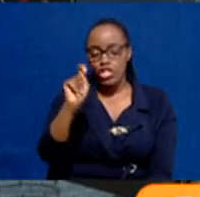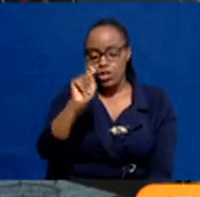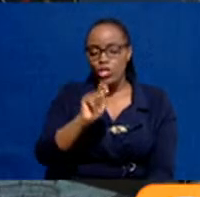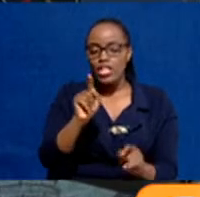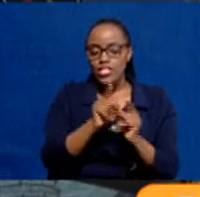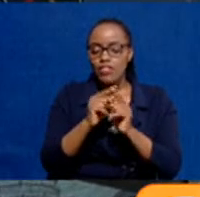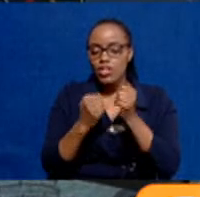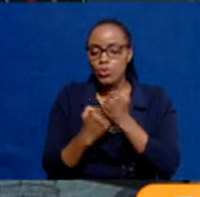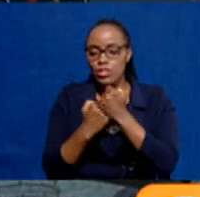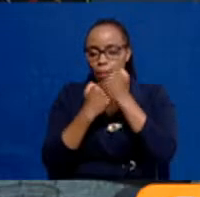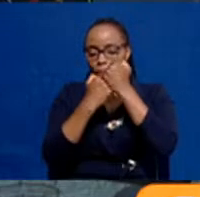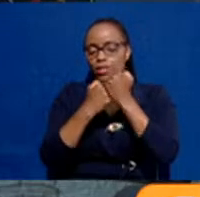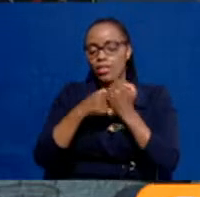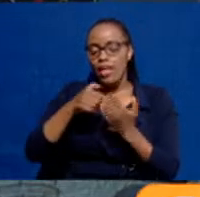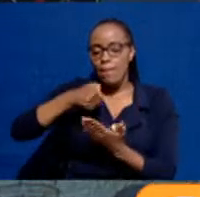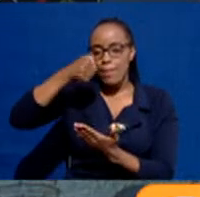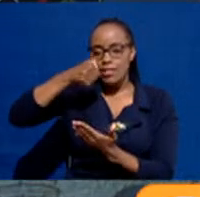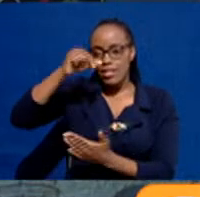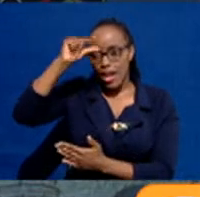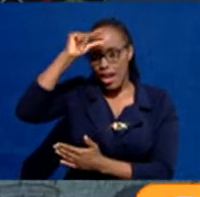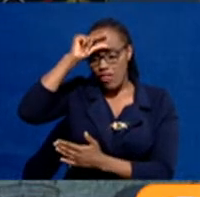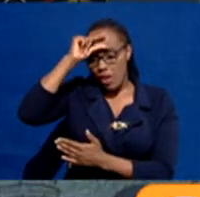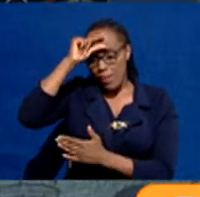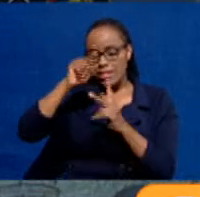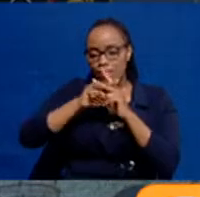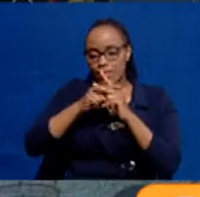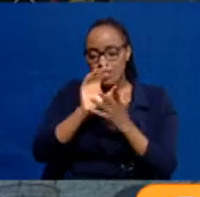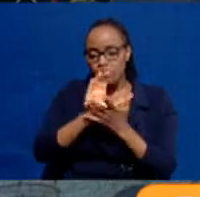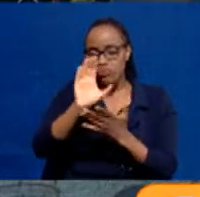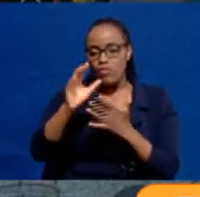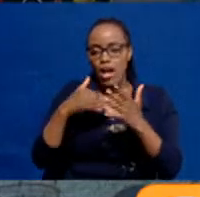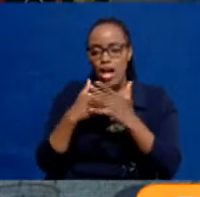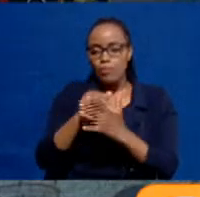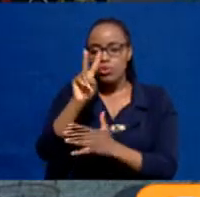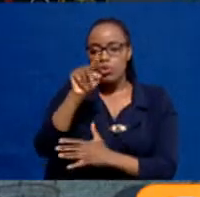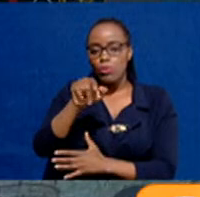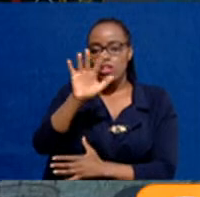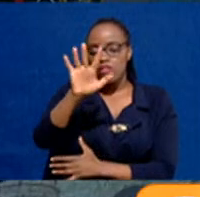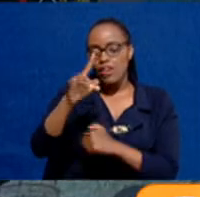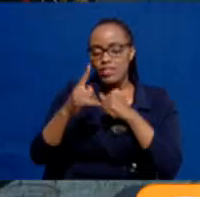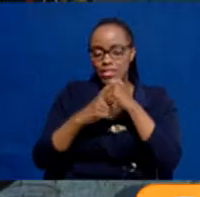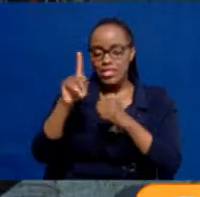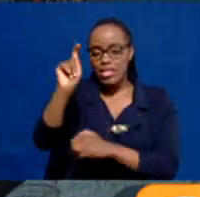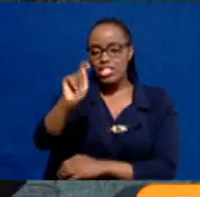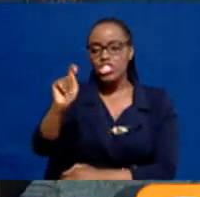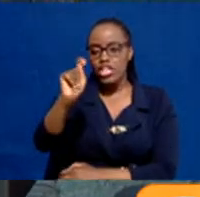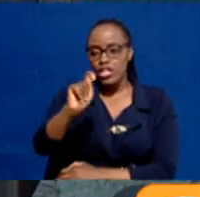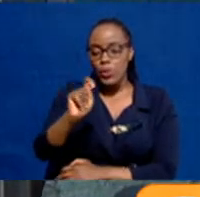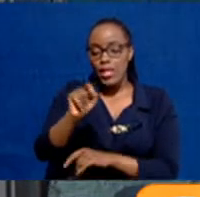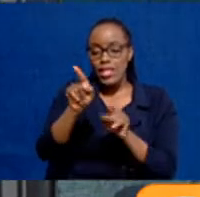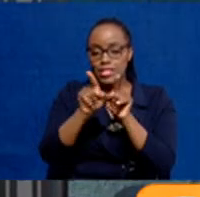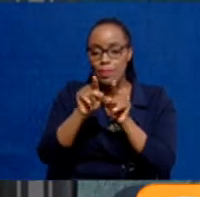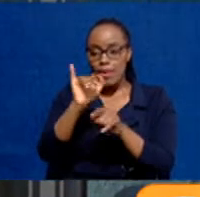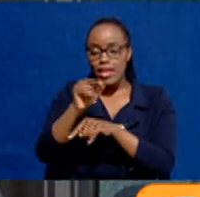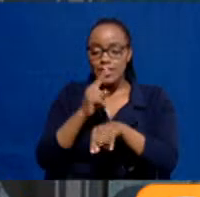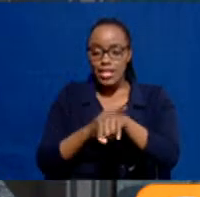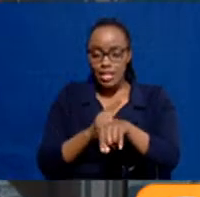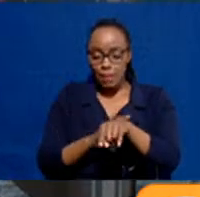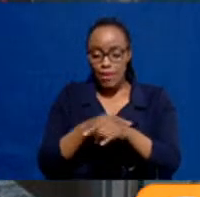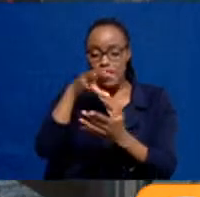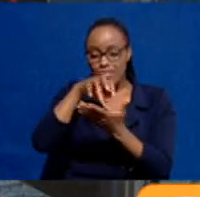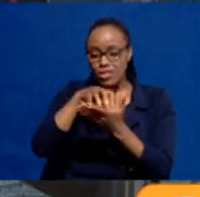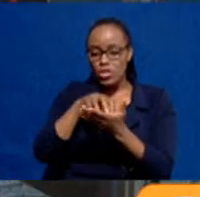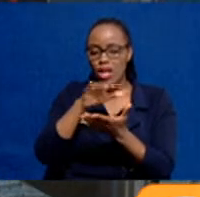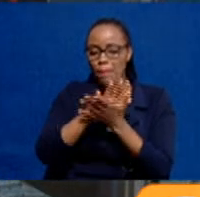To finance the budget, the government is targeting revenues of up to 2.56 trillion shillings. At the time the Ruto administration